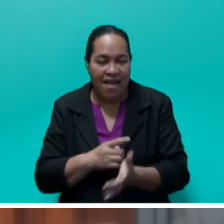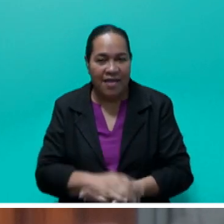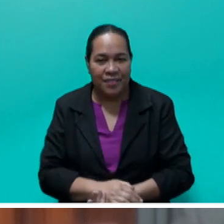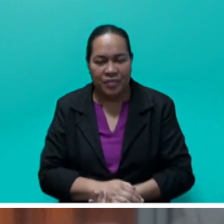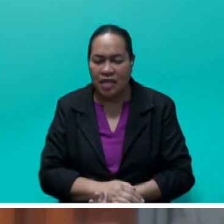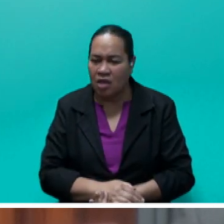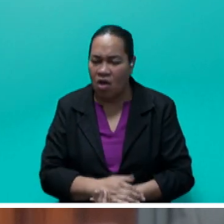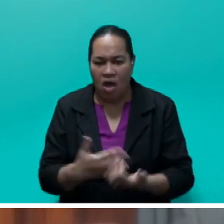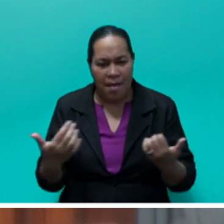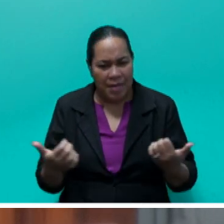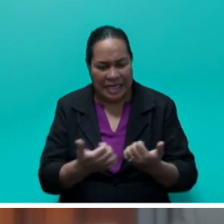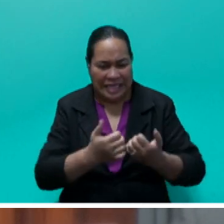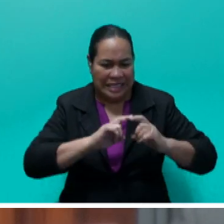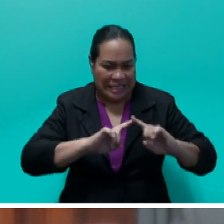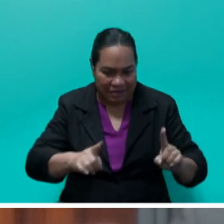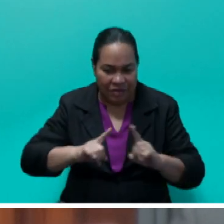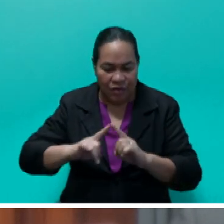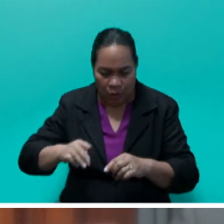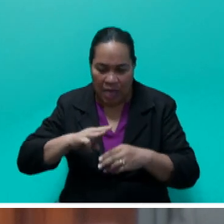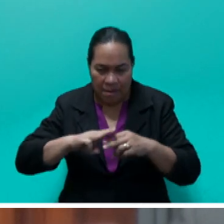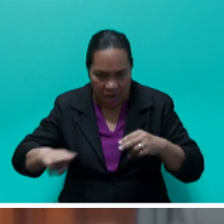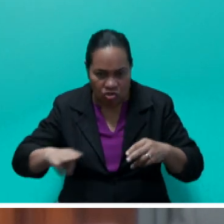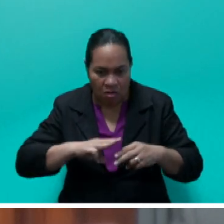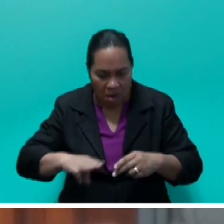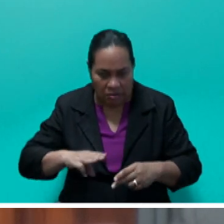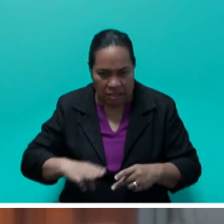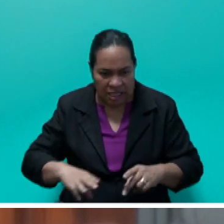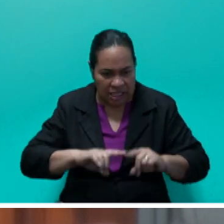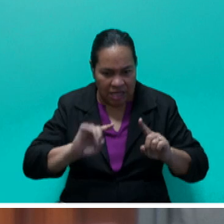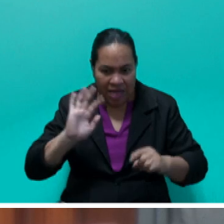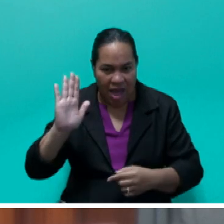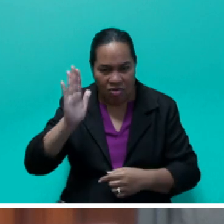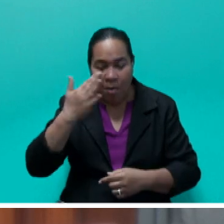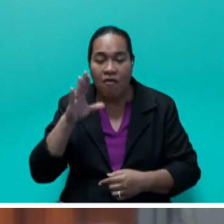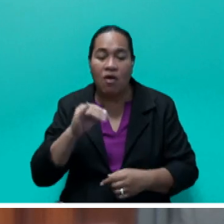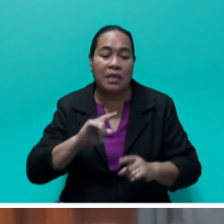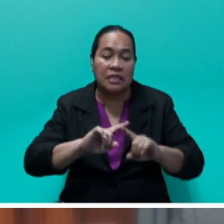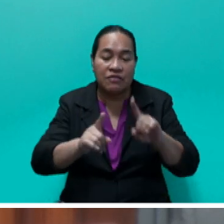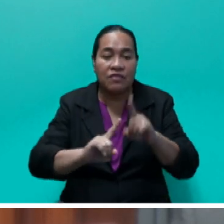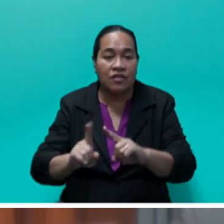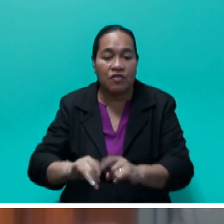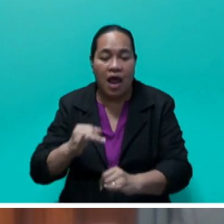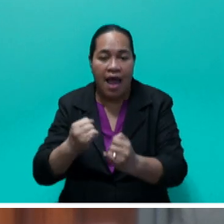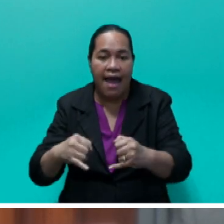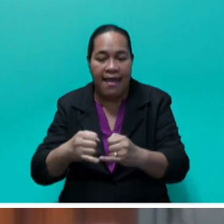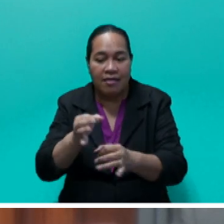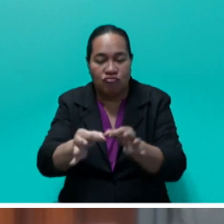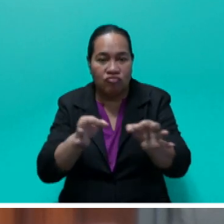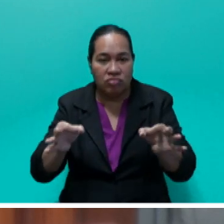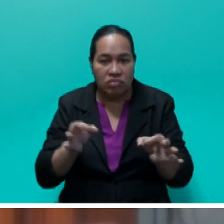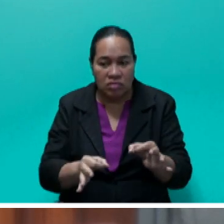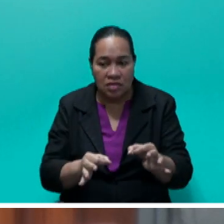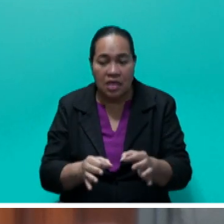are various measurable output and outcome from this maritime project. Support and beneficiaries including